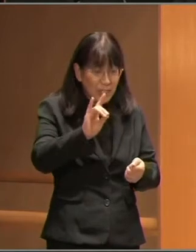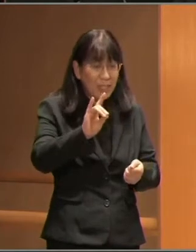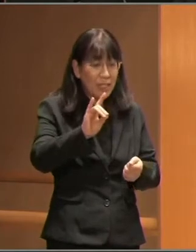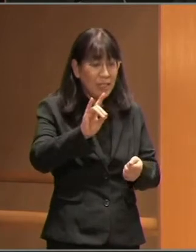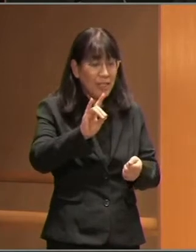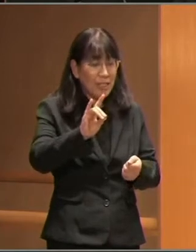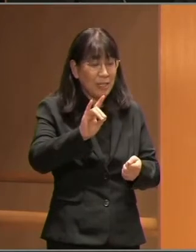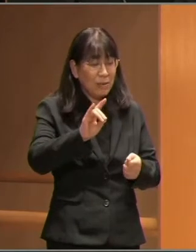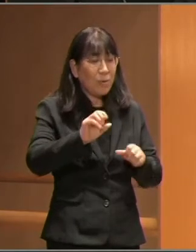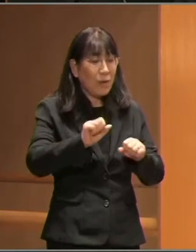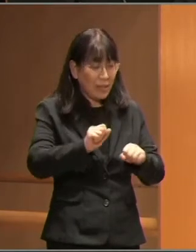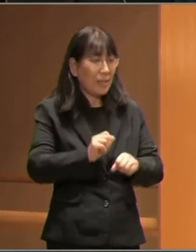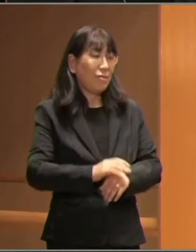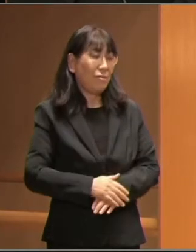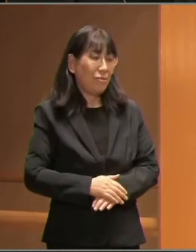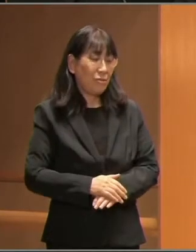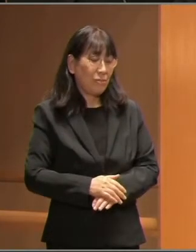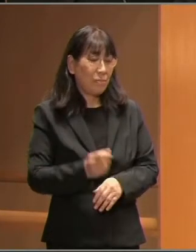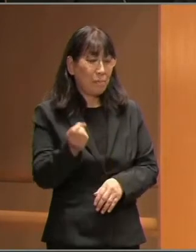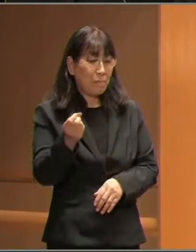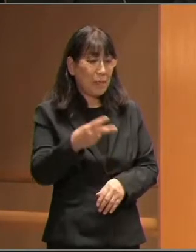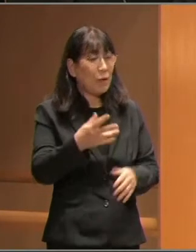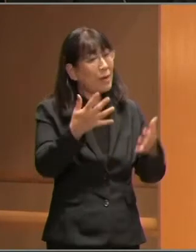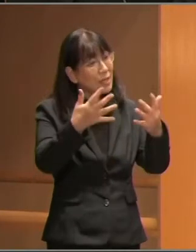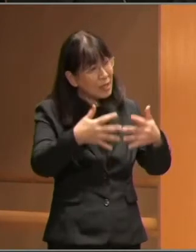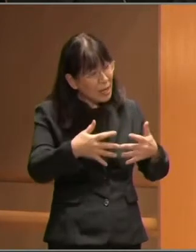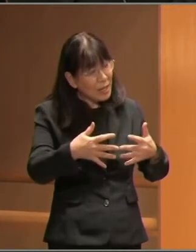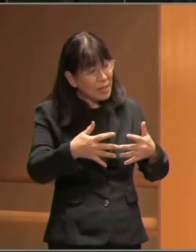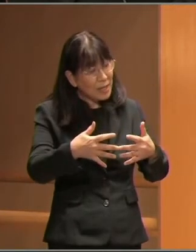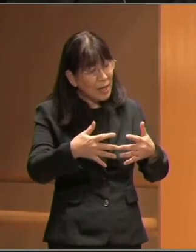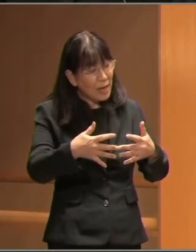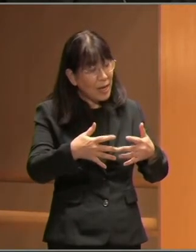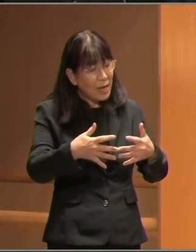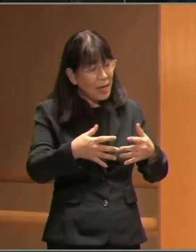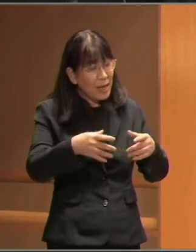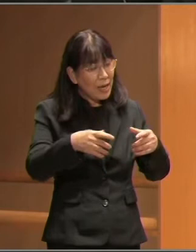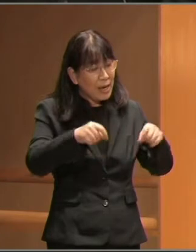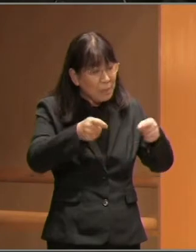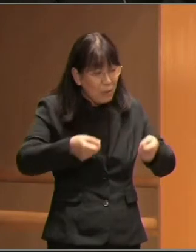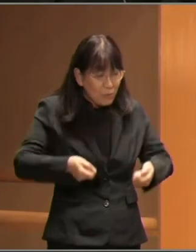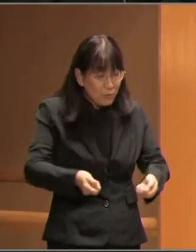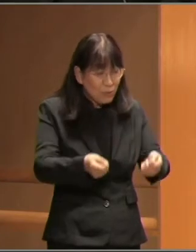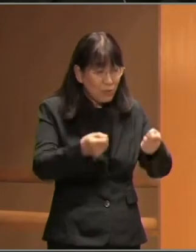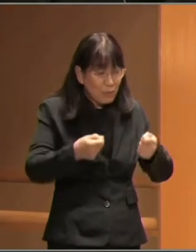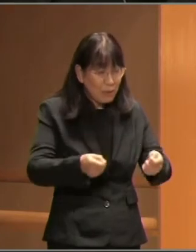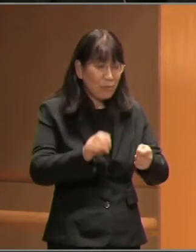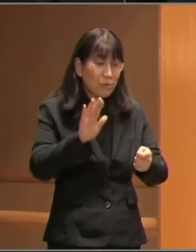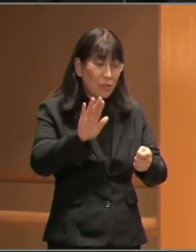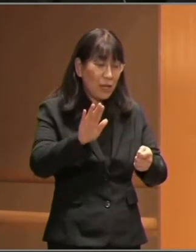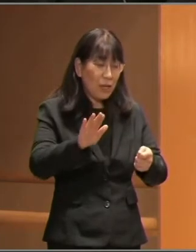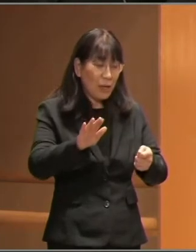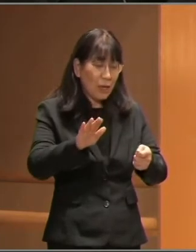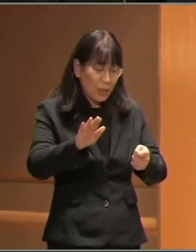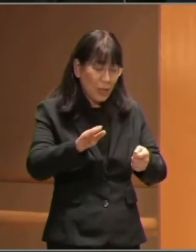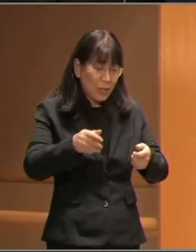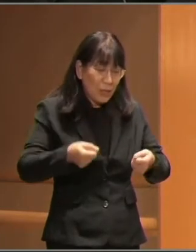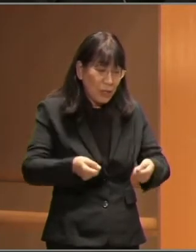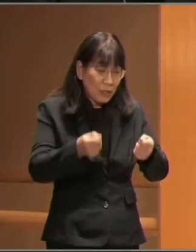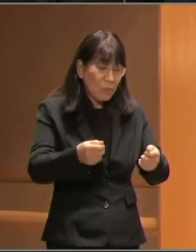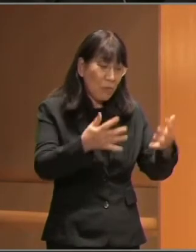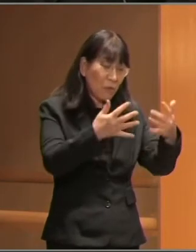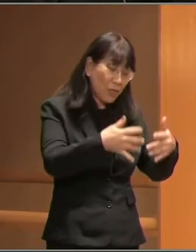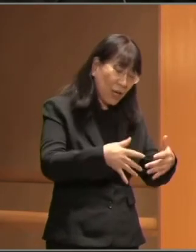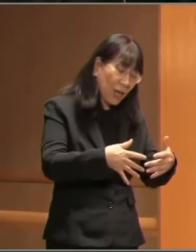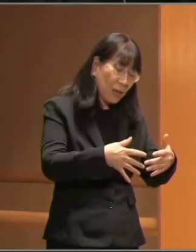Some papers are handmade, some papers are machine-made. It depends on where the paper is being produced.